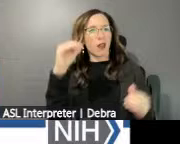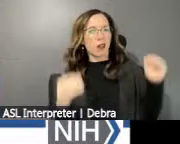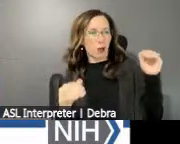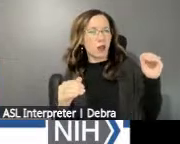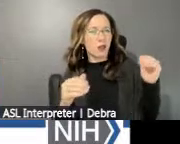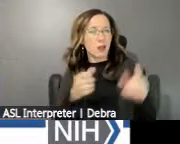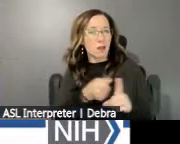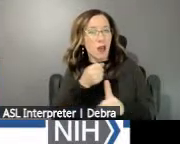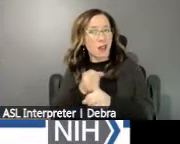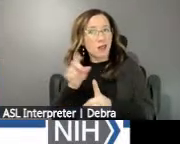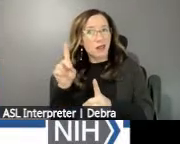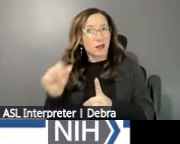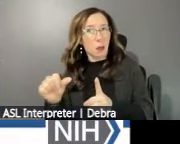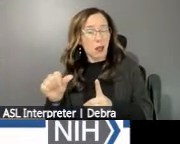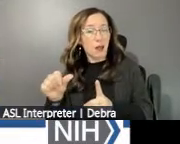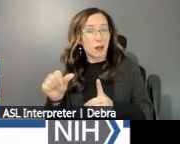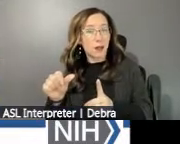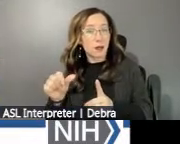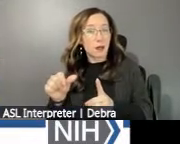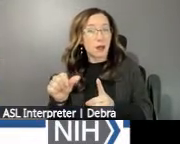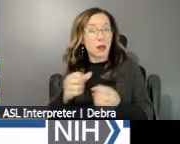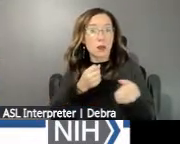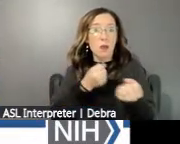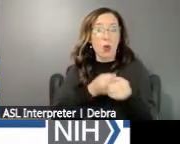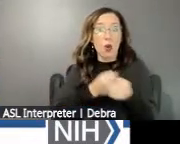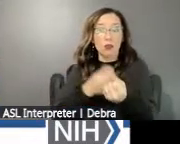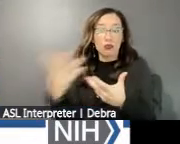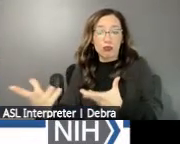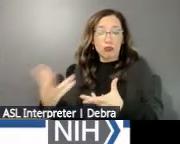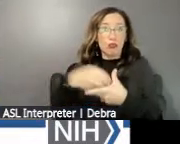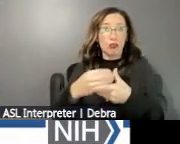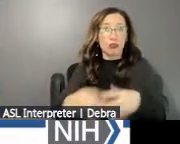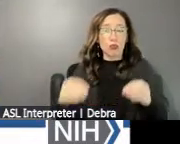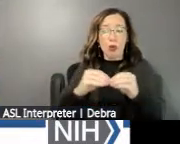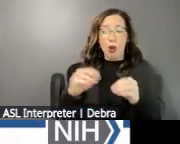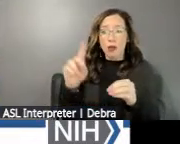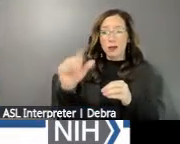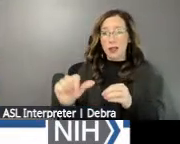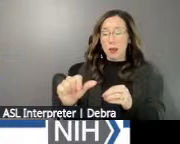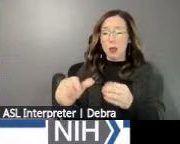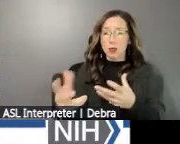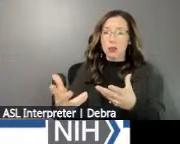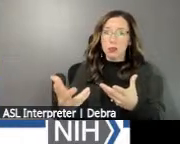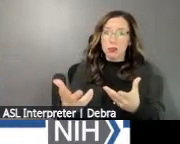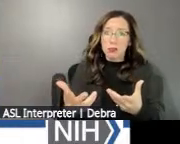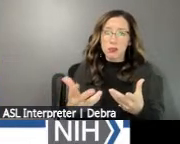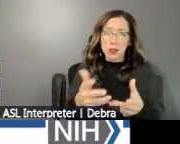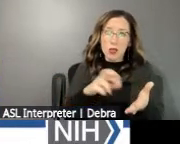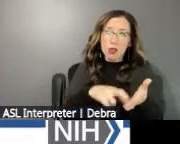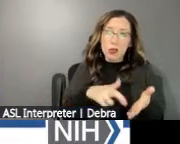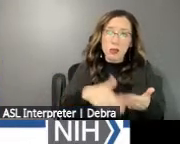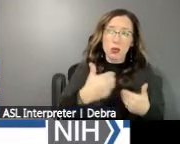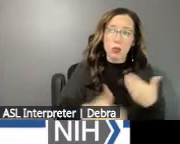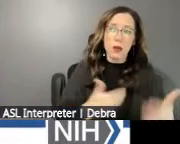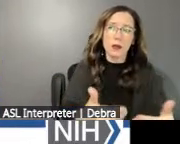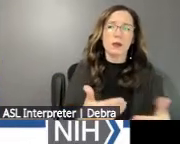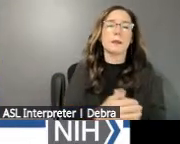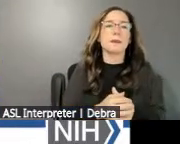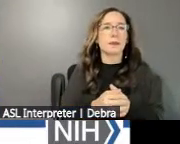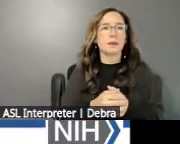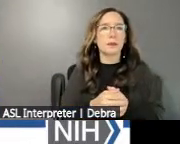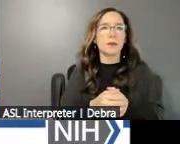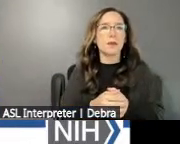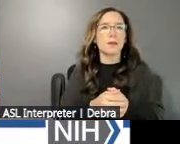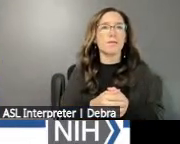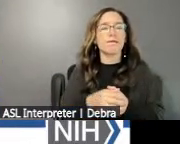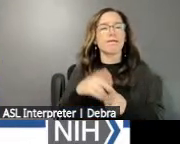support for efforts to include more disabled people in the research process. What I'm showing on this slide is